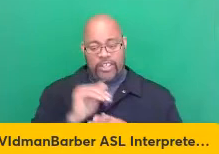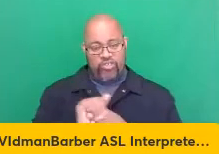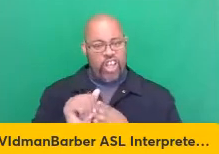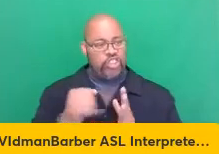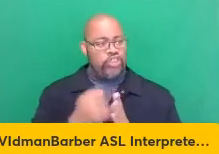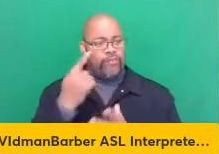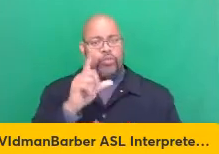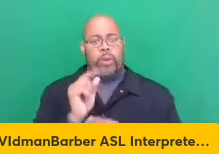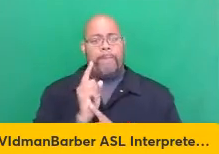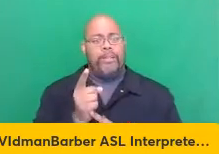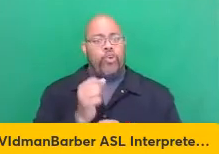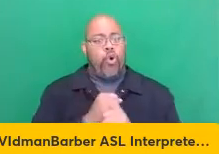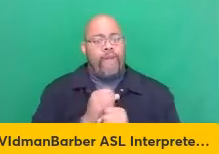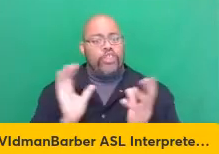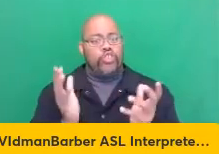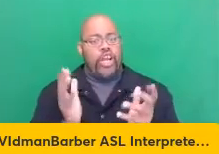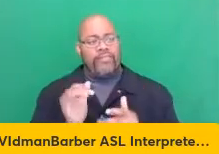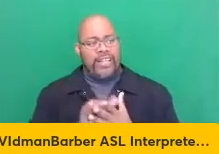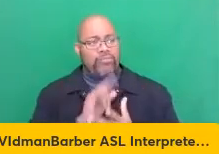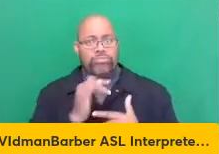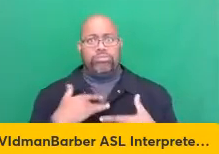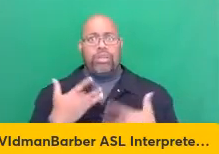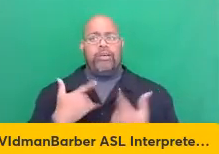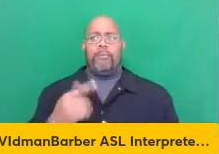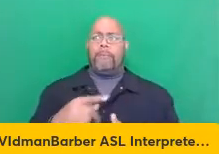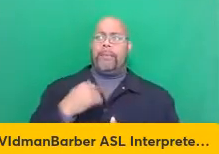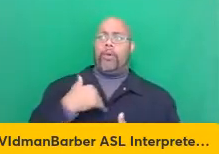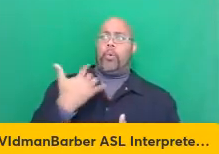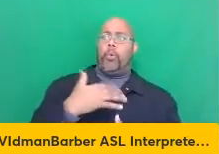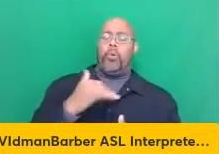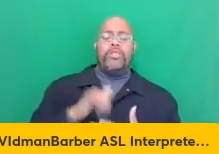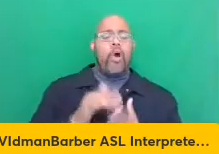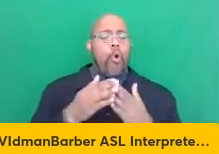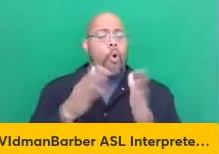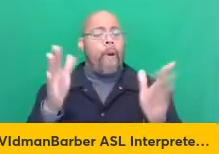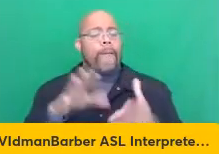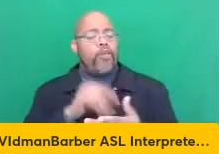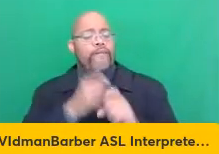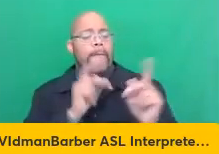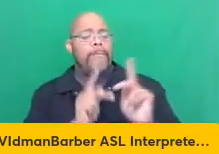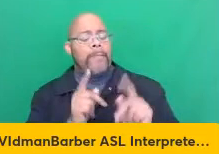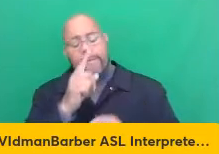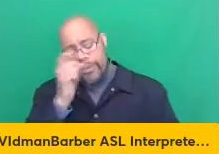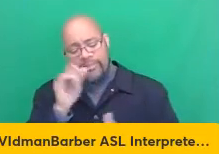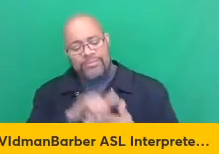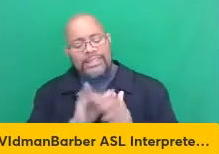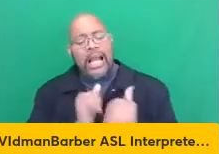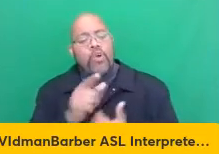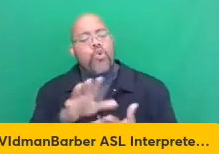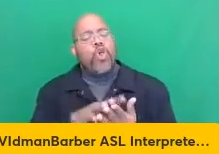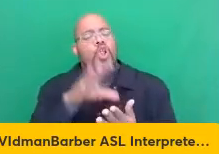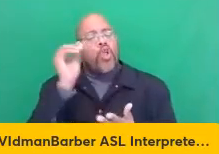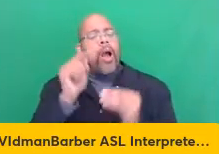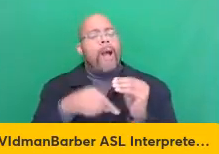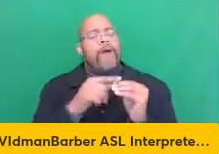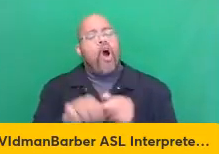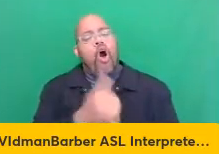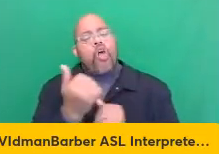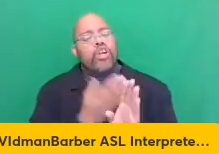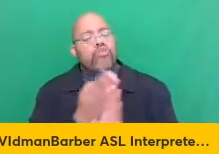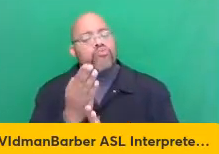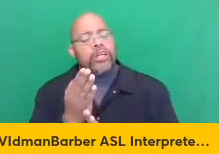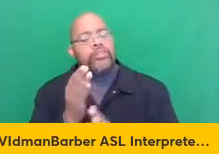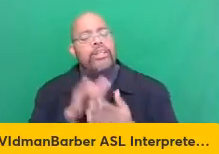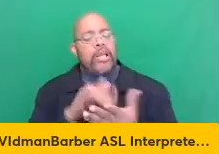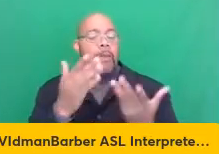just for a 20-minute coffee chat. That was so exciting. And also be open to learning from people, because that's how you learn about other career paths